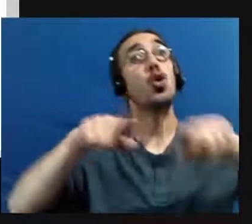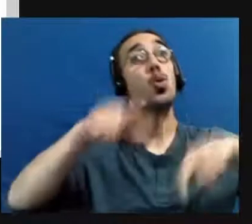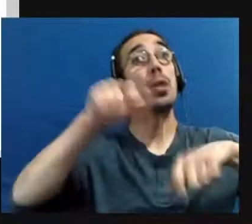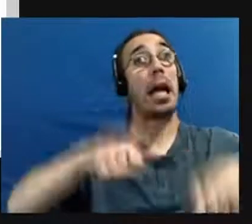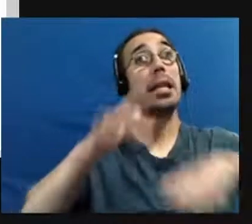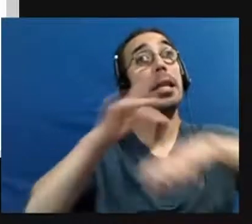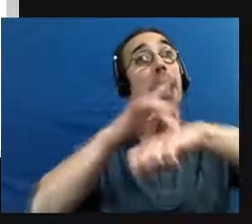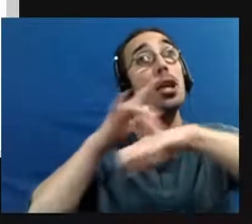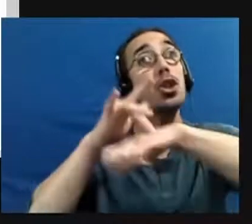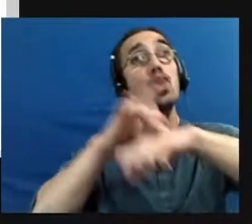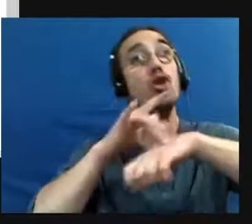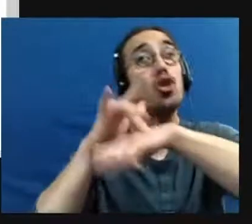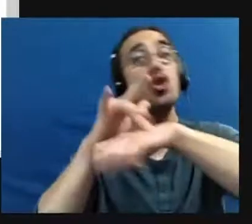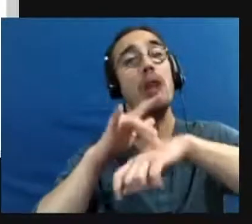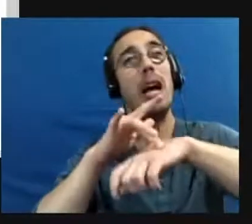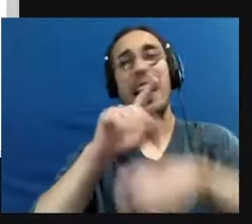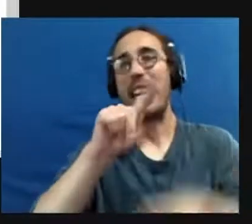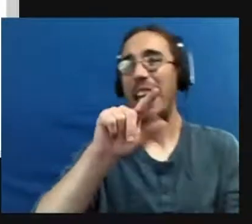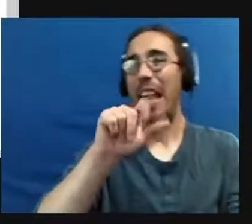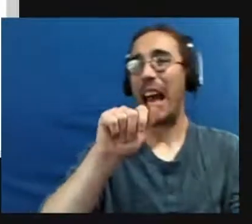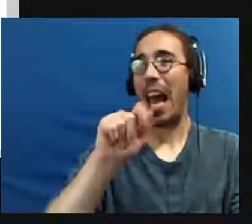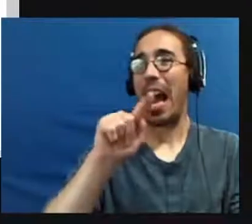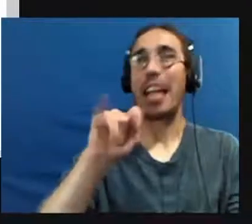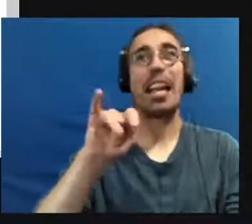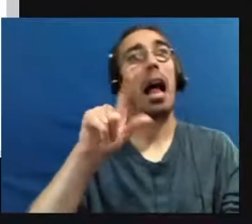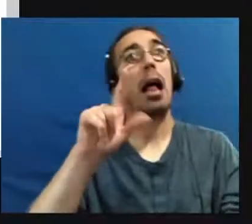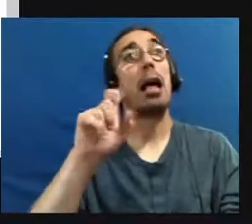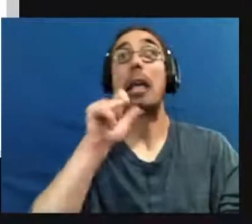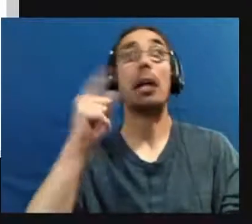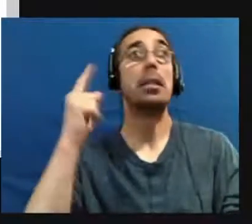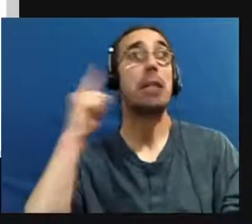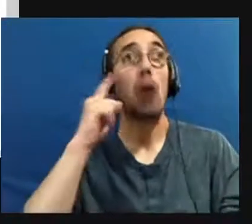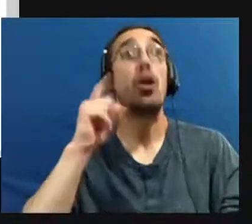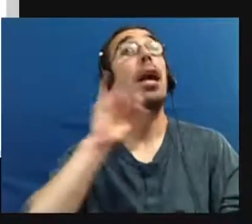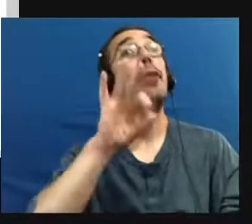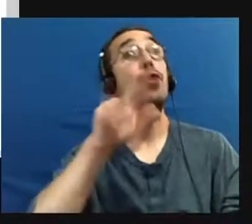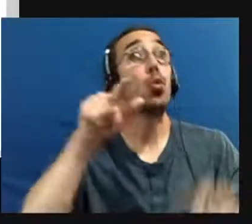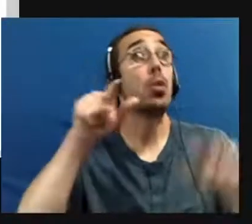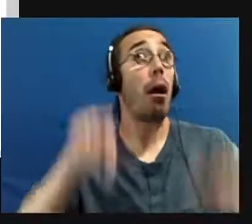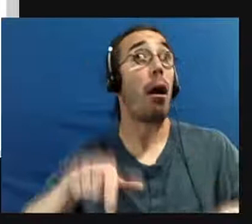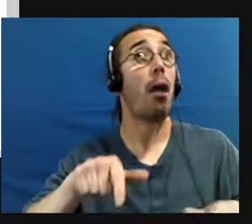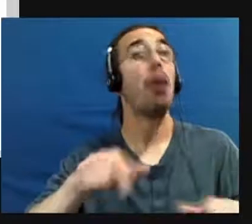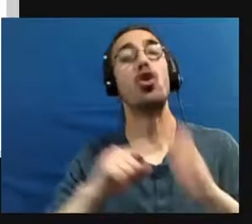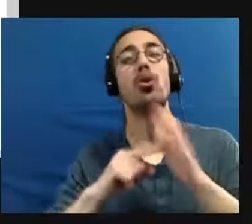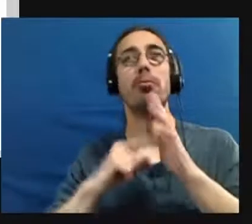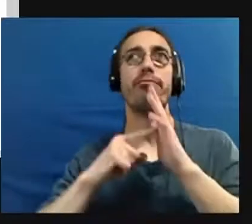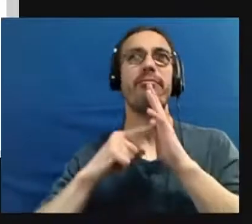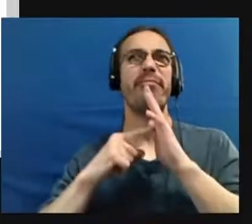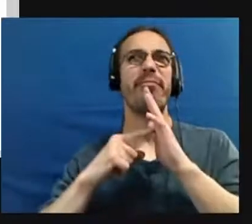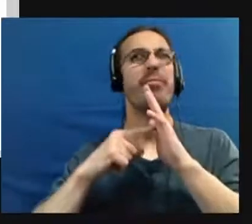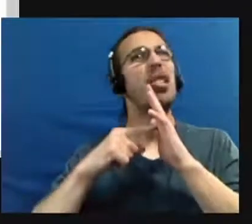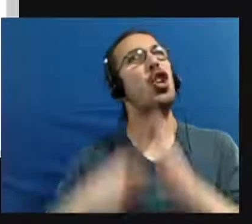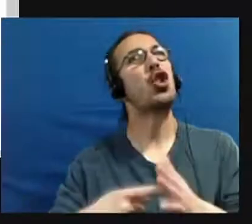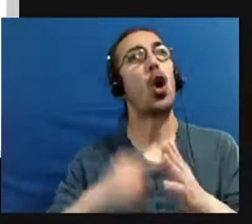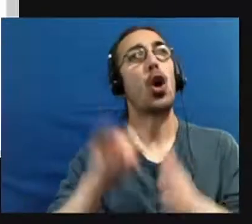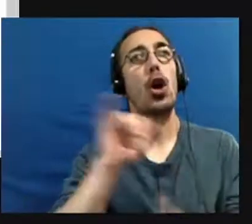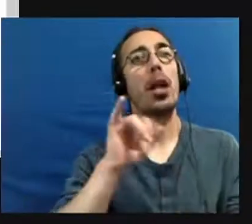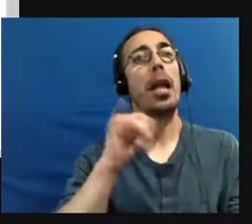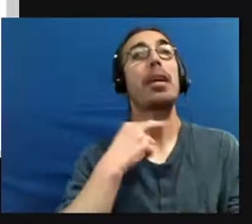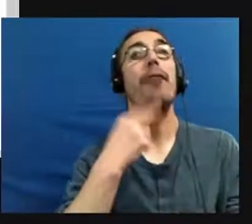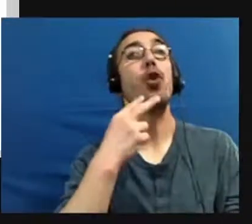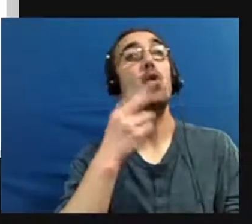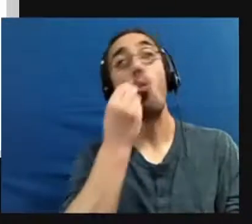like a sound thing. And then if you can, starting to do things that might be like vocal warm-ups,